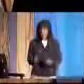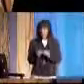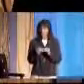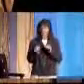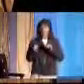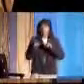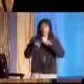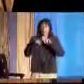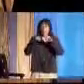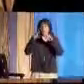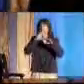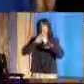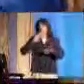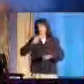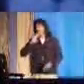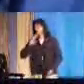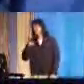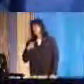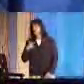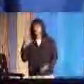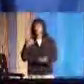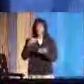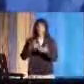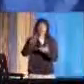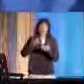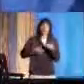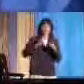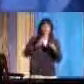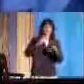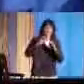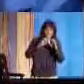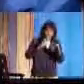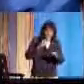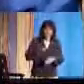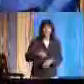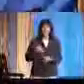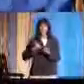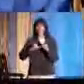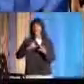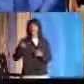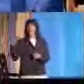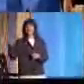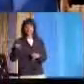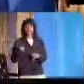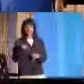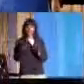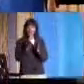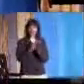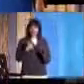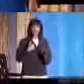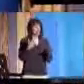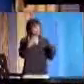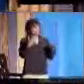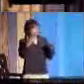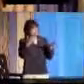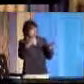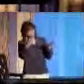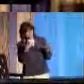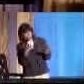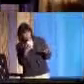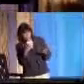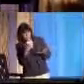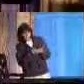and getting close to closing it up, the agent says, but by the way, sir, can I interest you in a digital camera that our company is